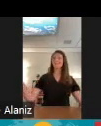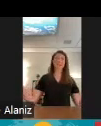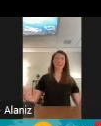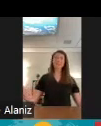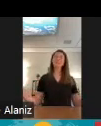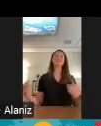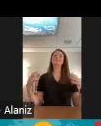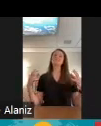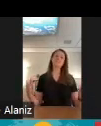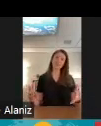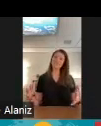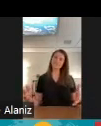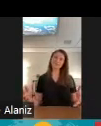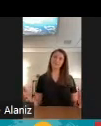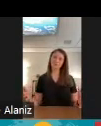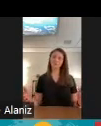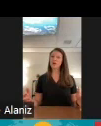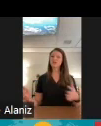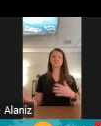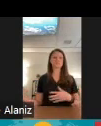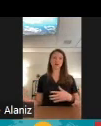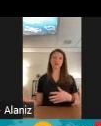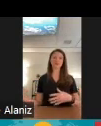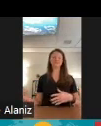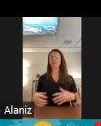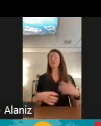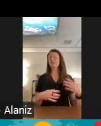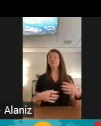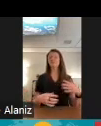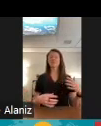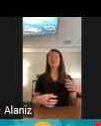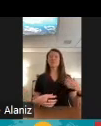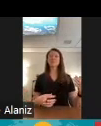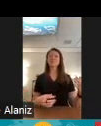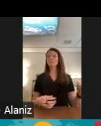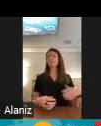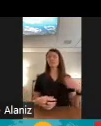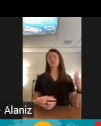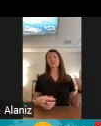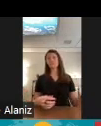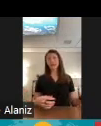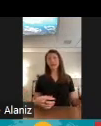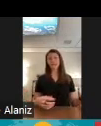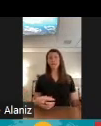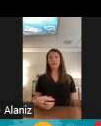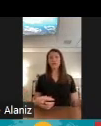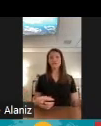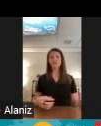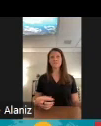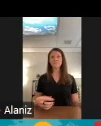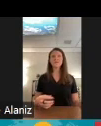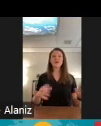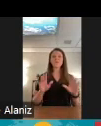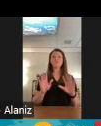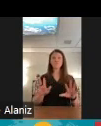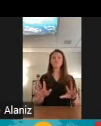they love soccer, you could do a very similar protocol using soccer instead. In the research, I've also seen basketball as one